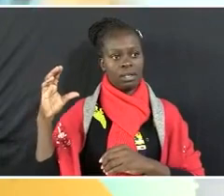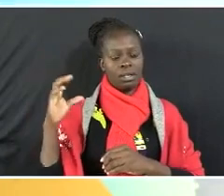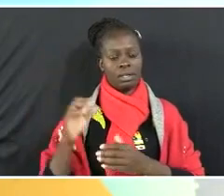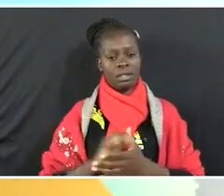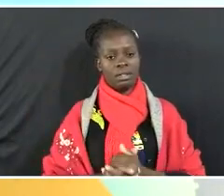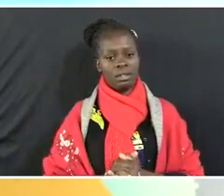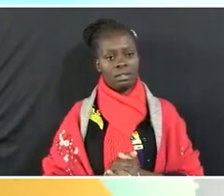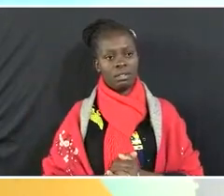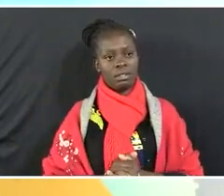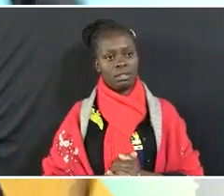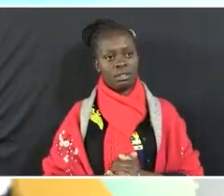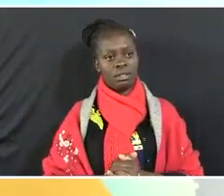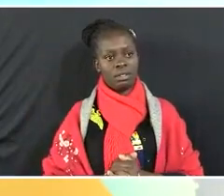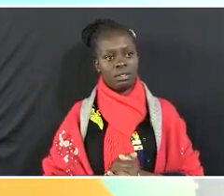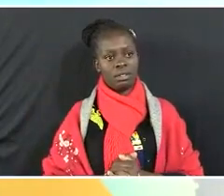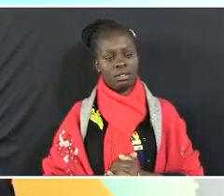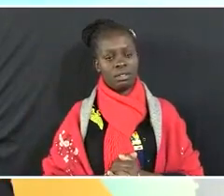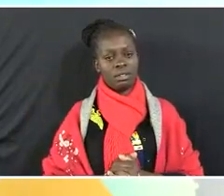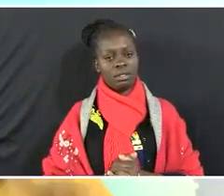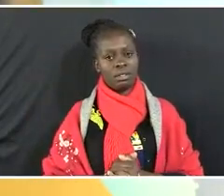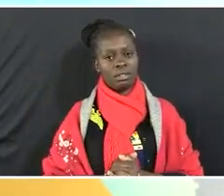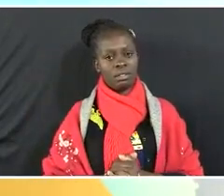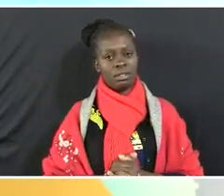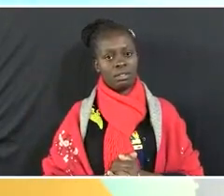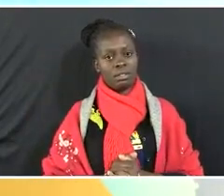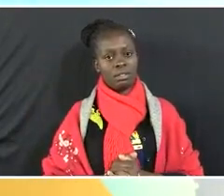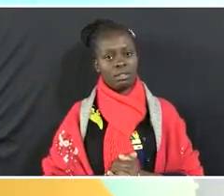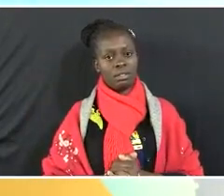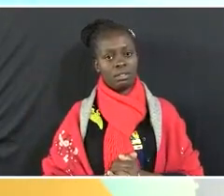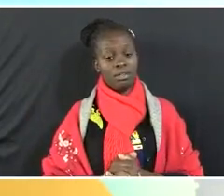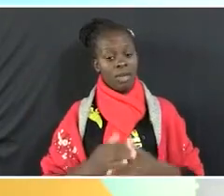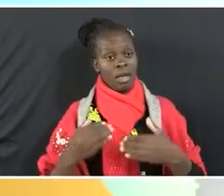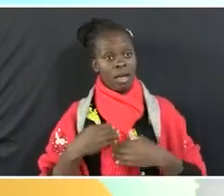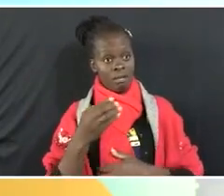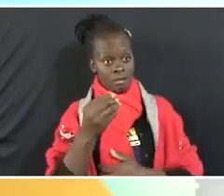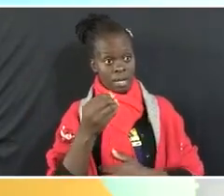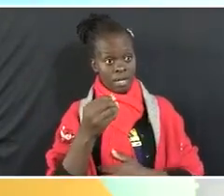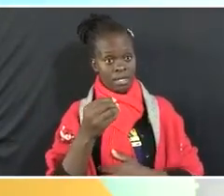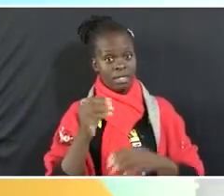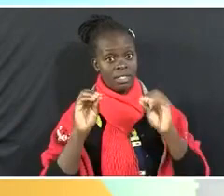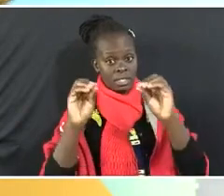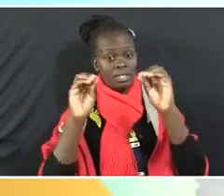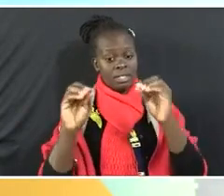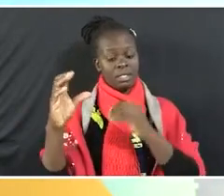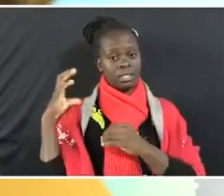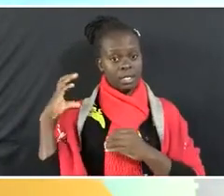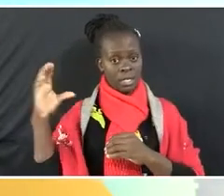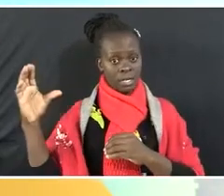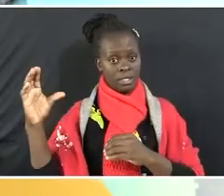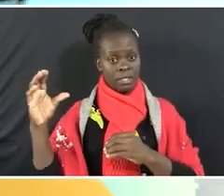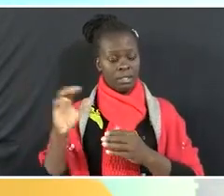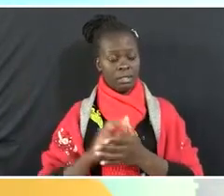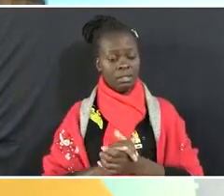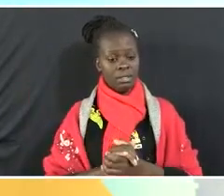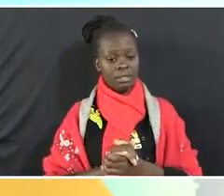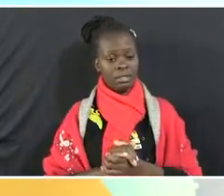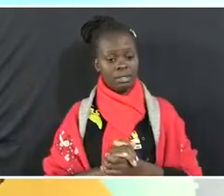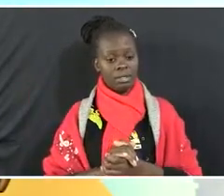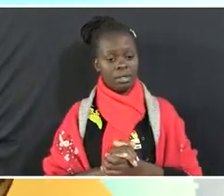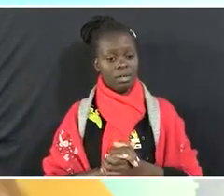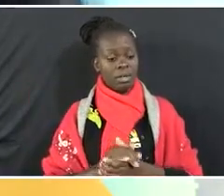I was embarrassed. I was embarrassed. This is a problem with me. I speak my mind. I was embarrassed when, in the course of the